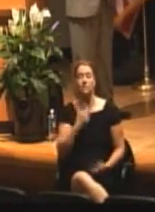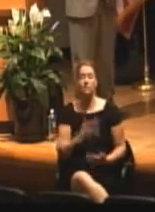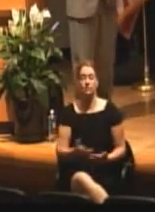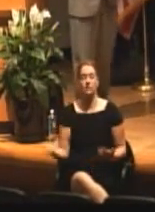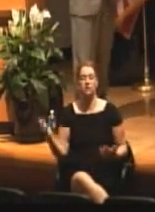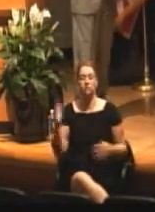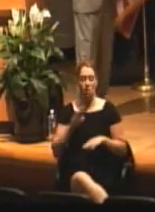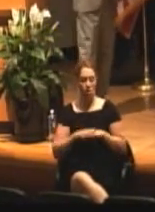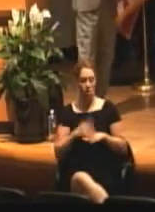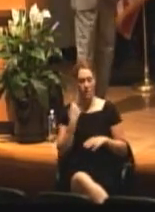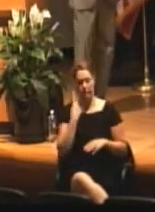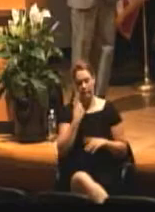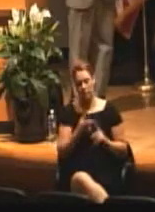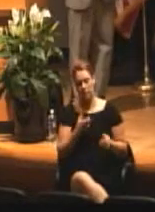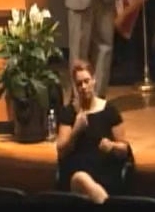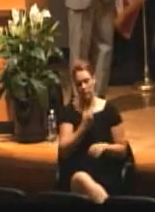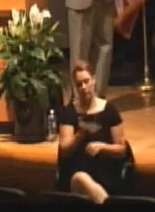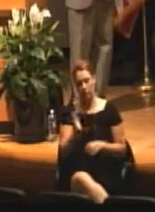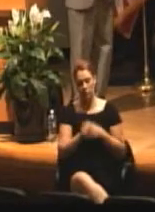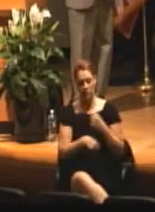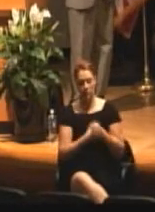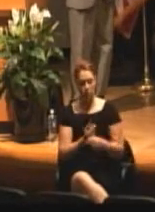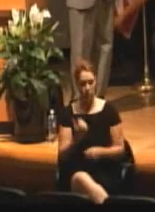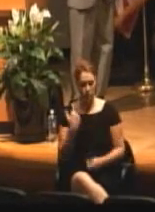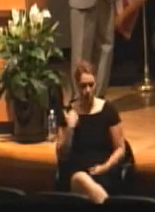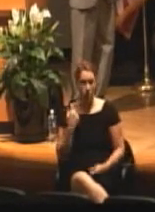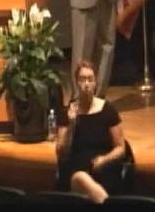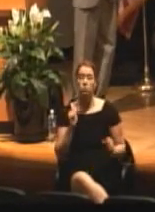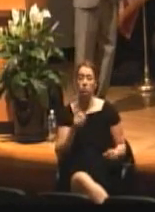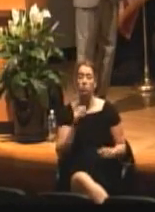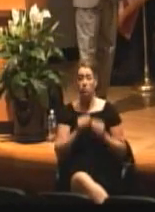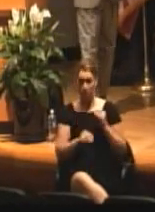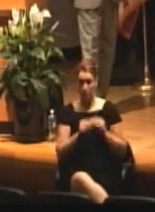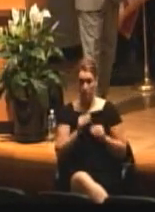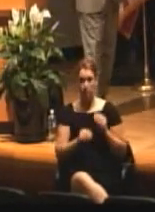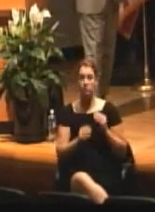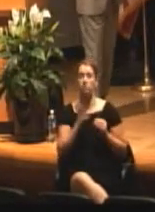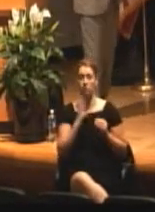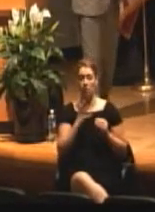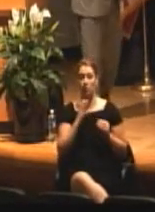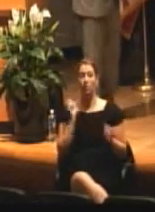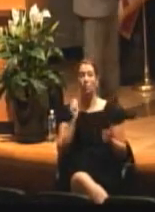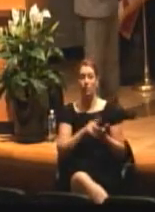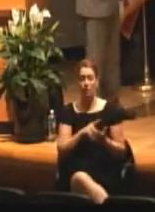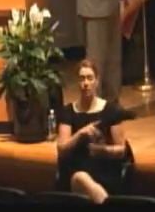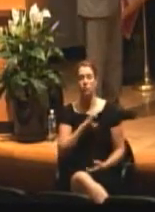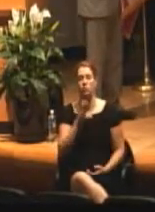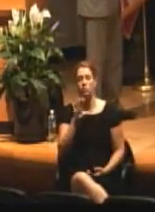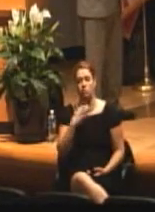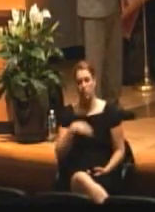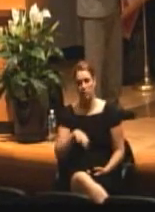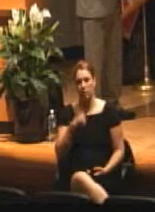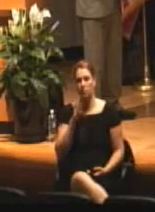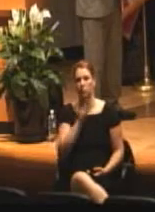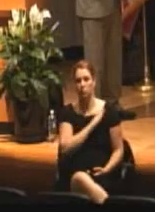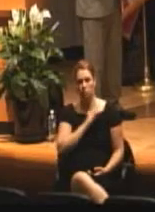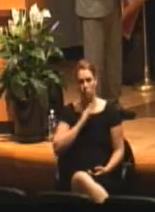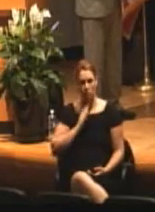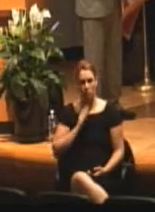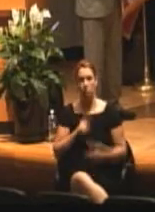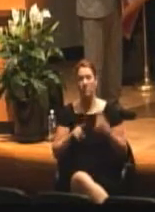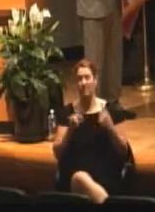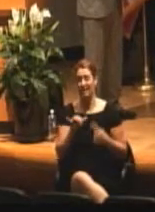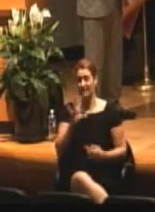ago. You could correct it, go back to the credit bureau and have it rescored, but that 7-year